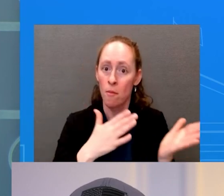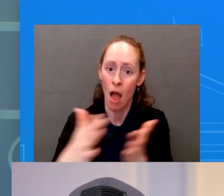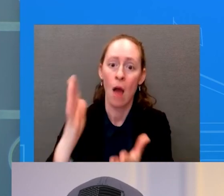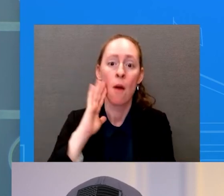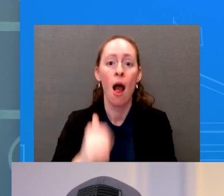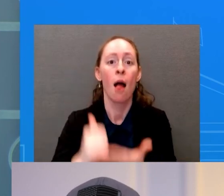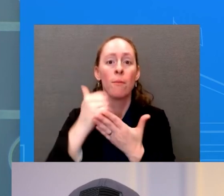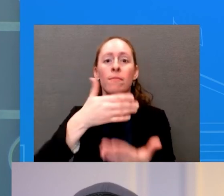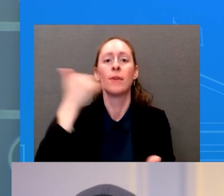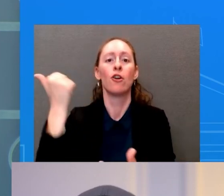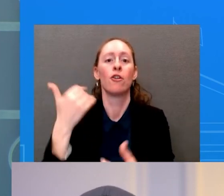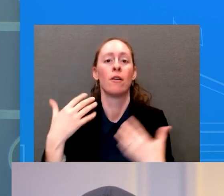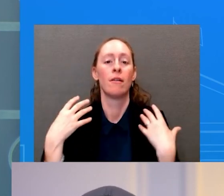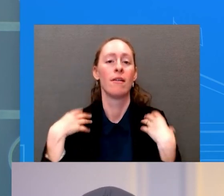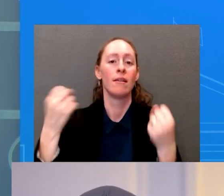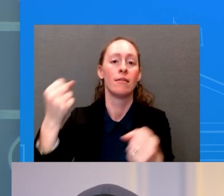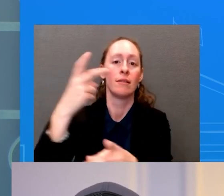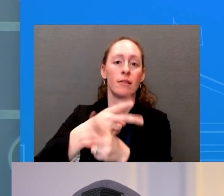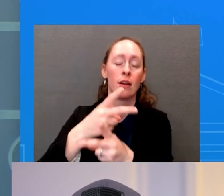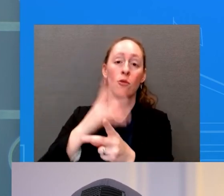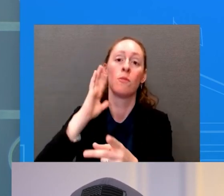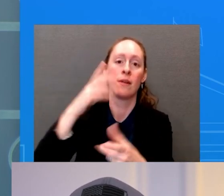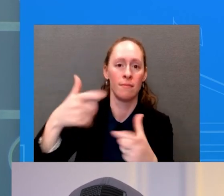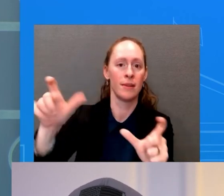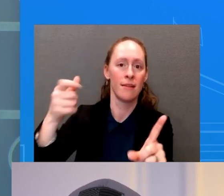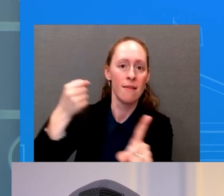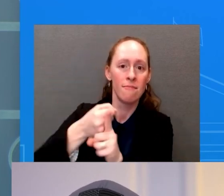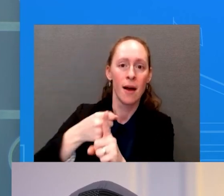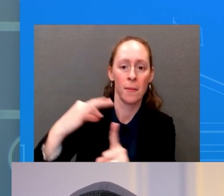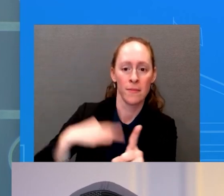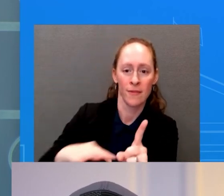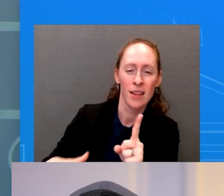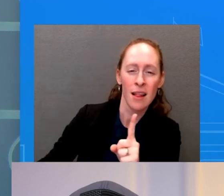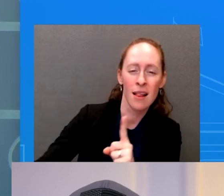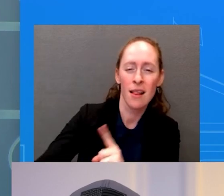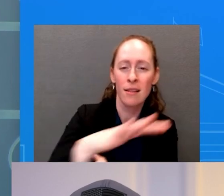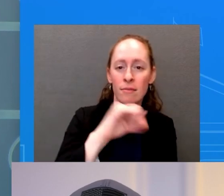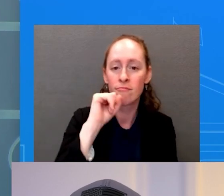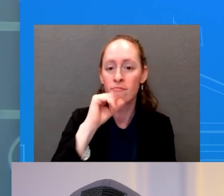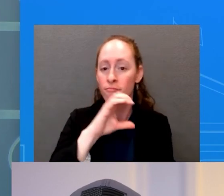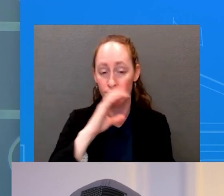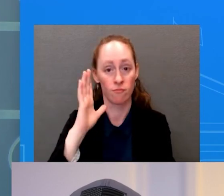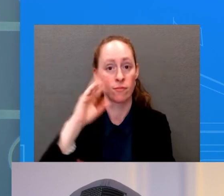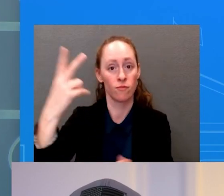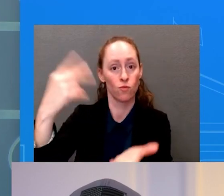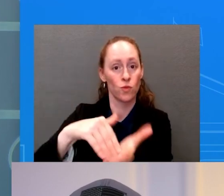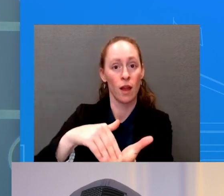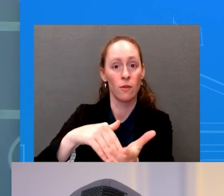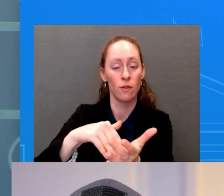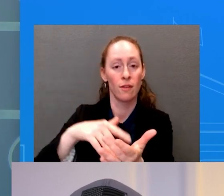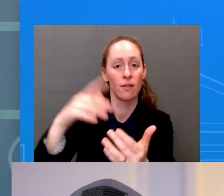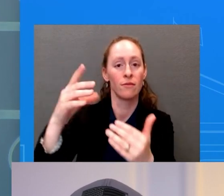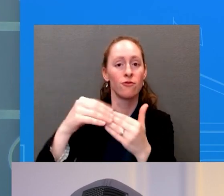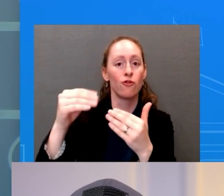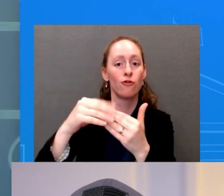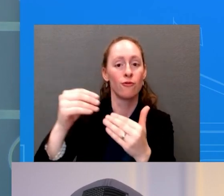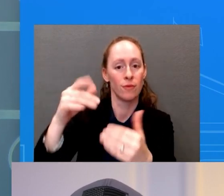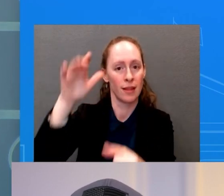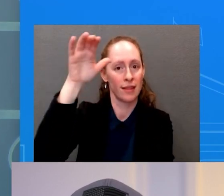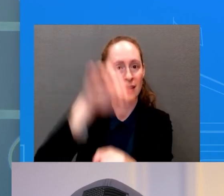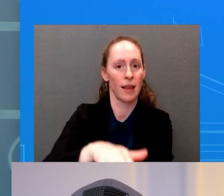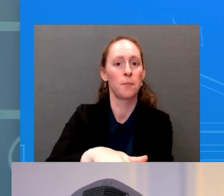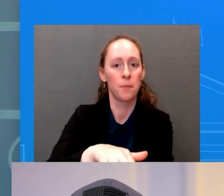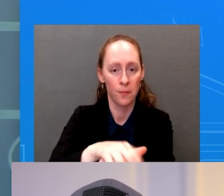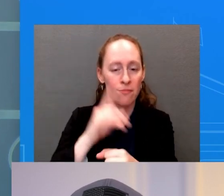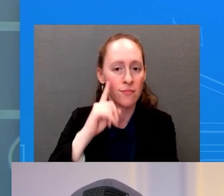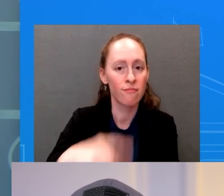that $2,000 cap on their own Medicare prescription, when you think about the thousands of dollars that our